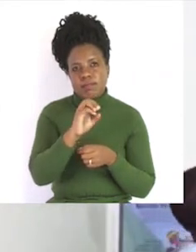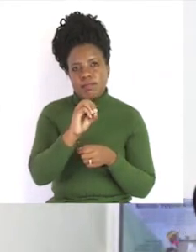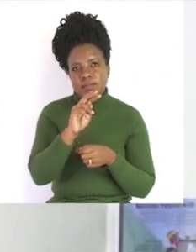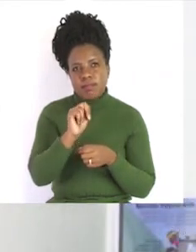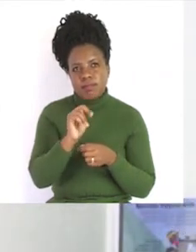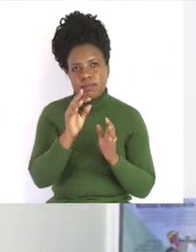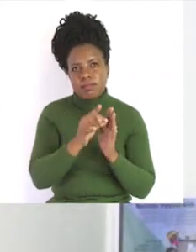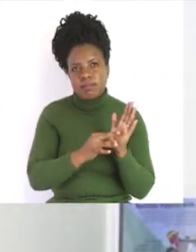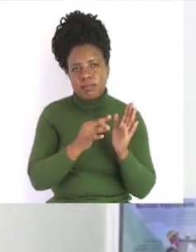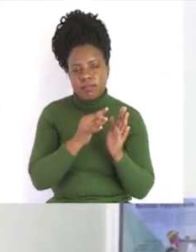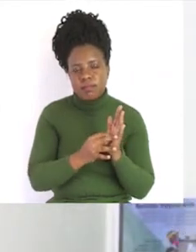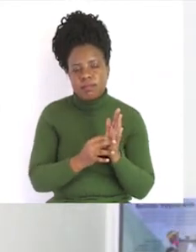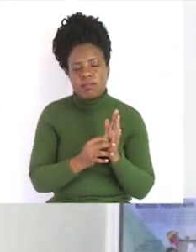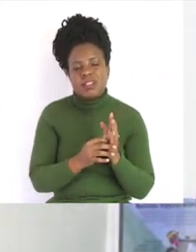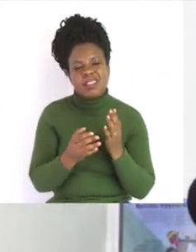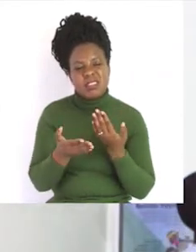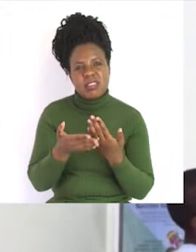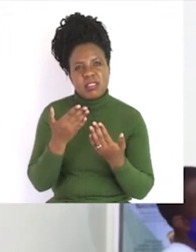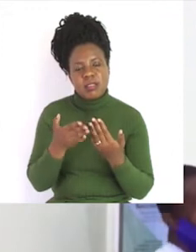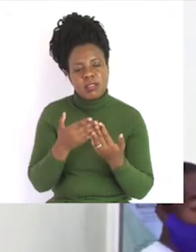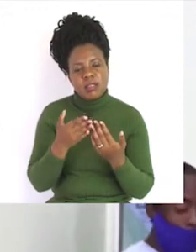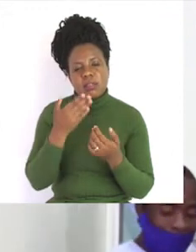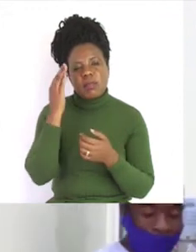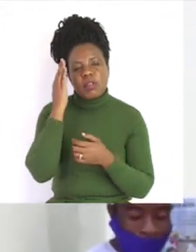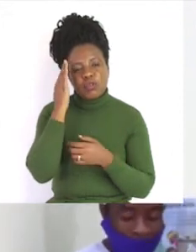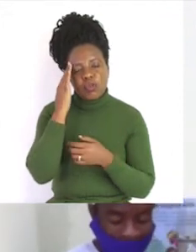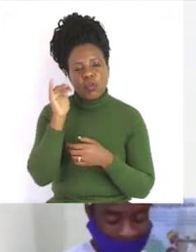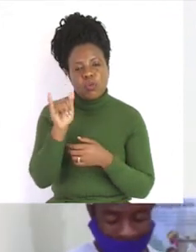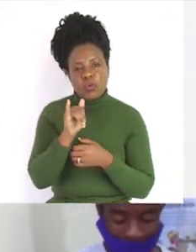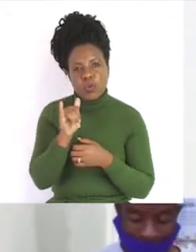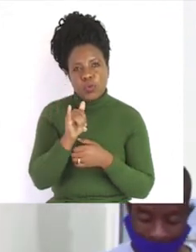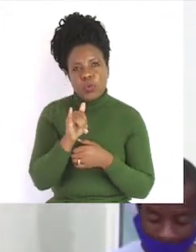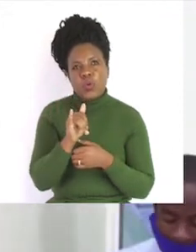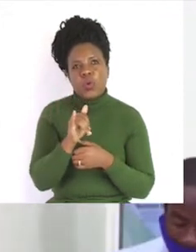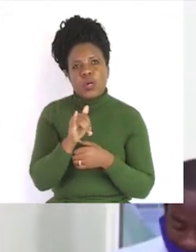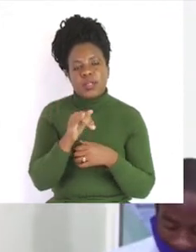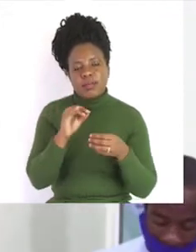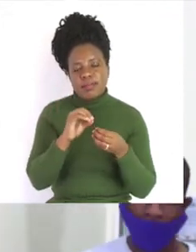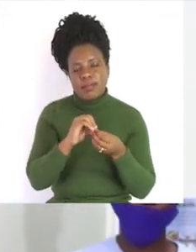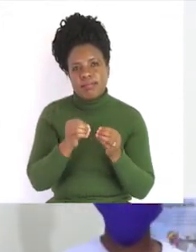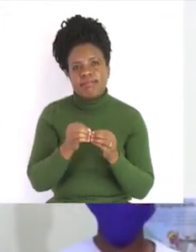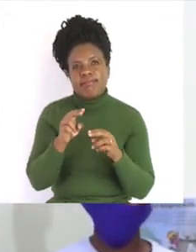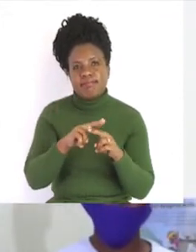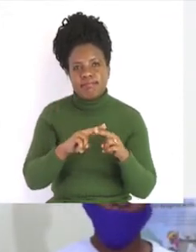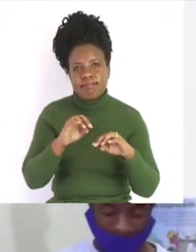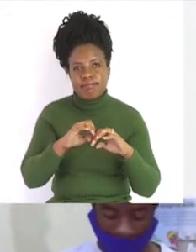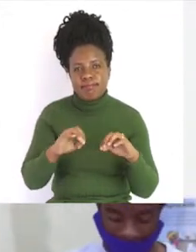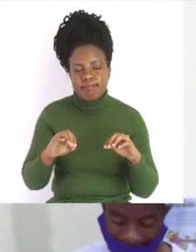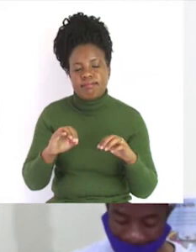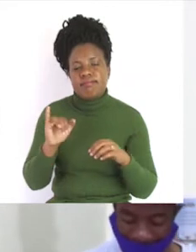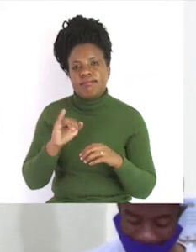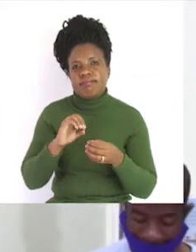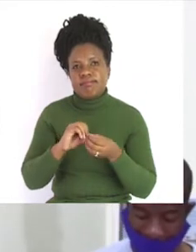your remainder and your divisor. And then you write the two as a common fraction.